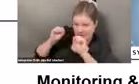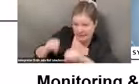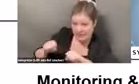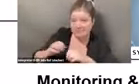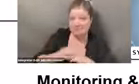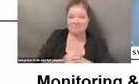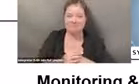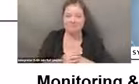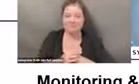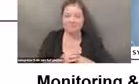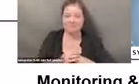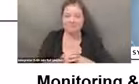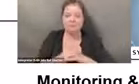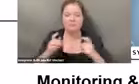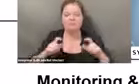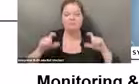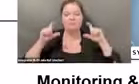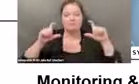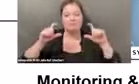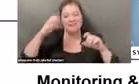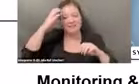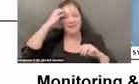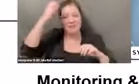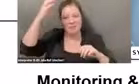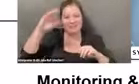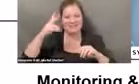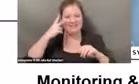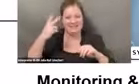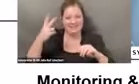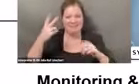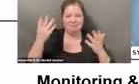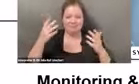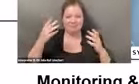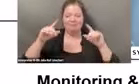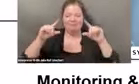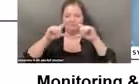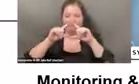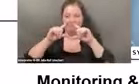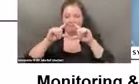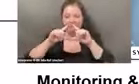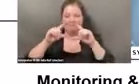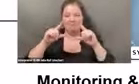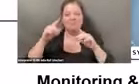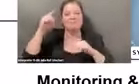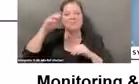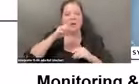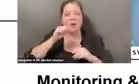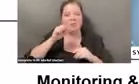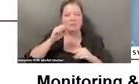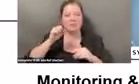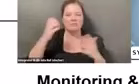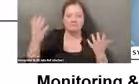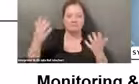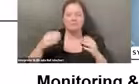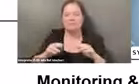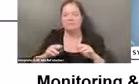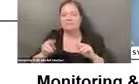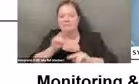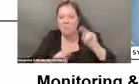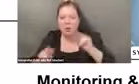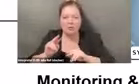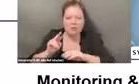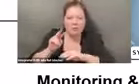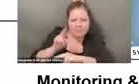monitoring and enforcement bodies are here to supervise and to advise the authorities